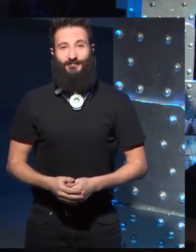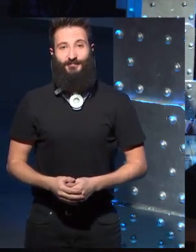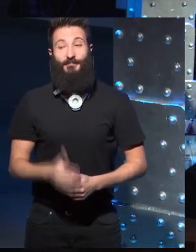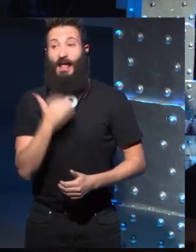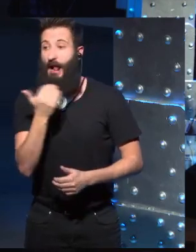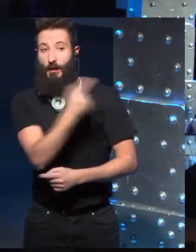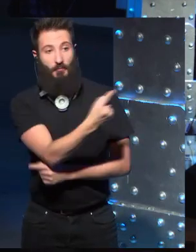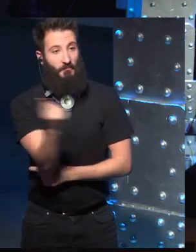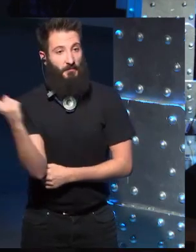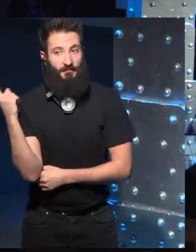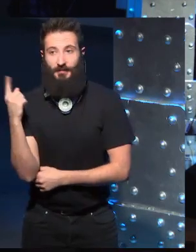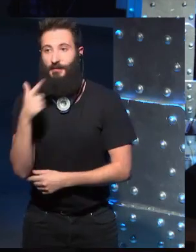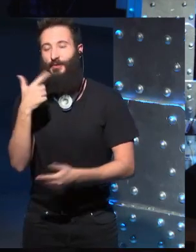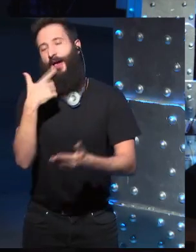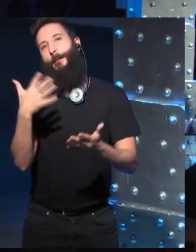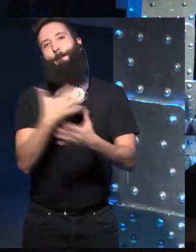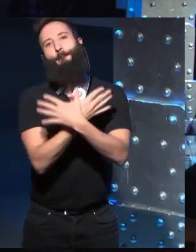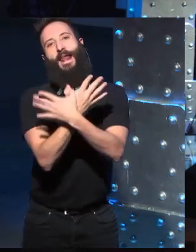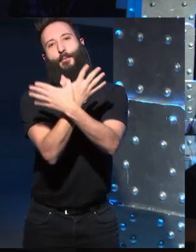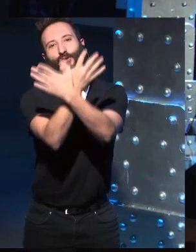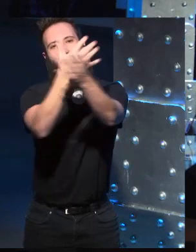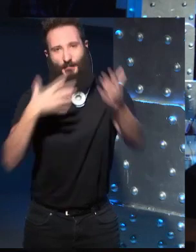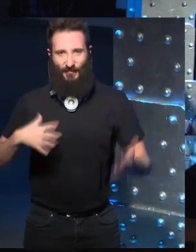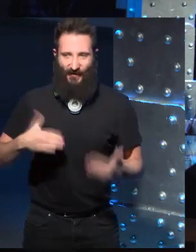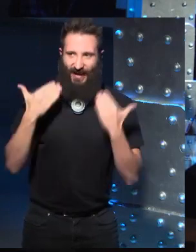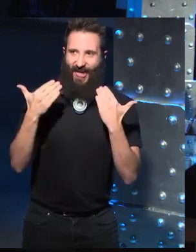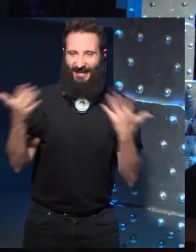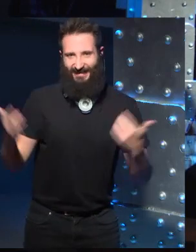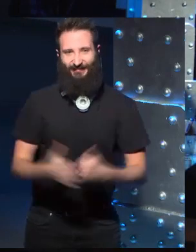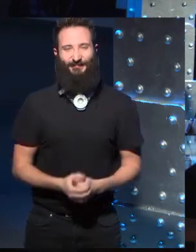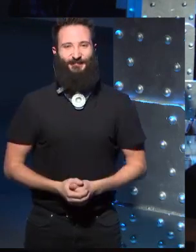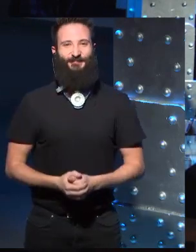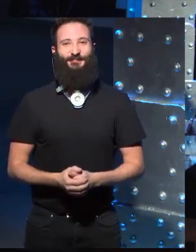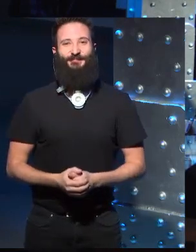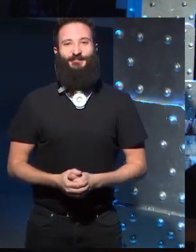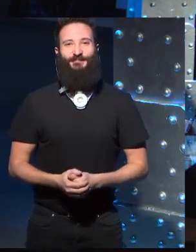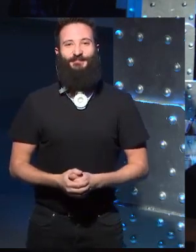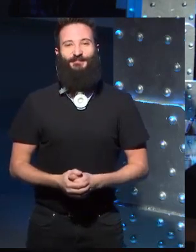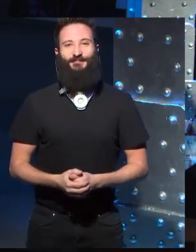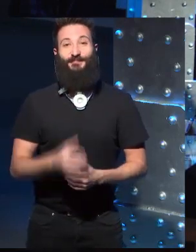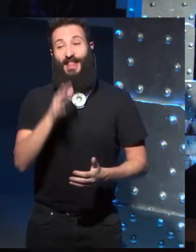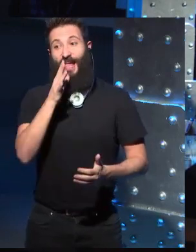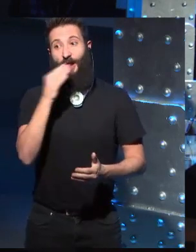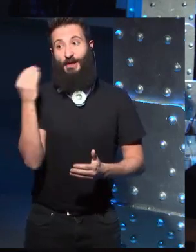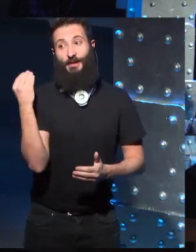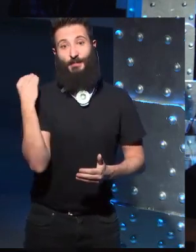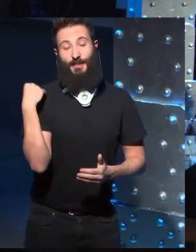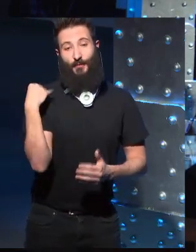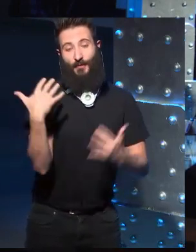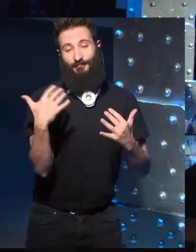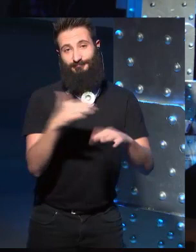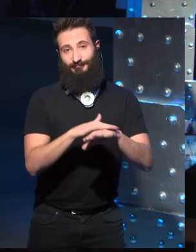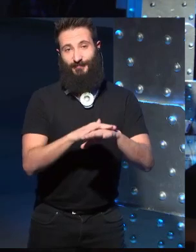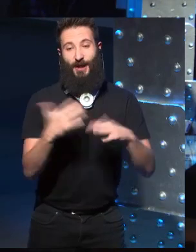Somebody? Butterfly. Thank you. Very good. I asked a bunch of French kids a few weeks ago what